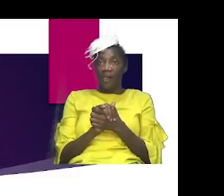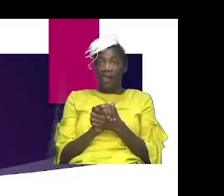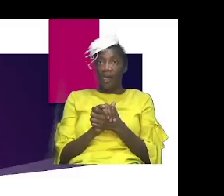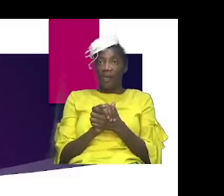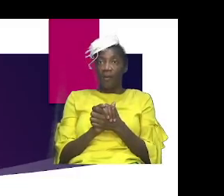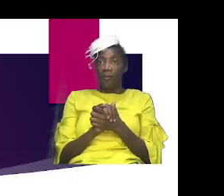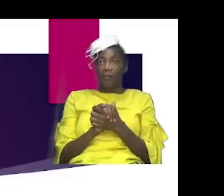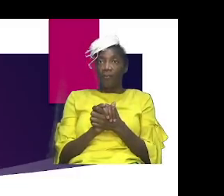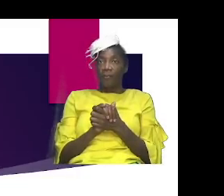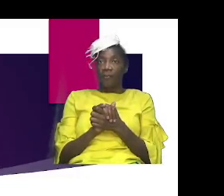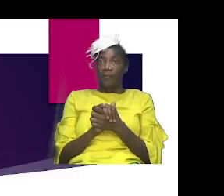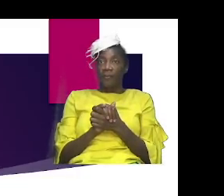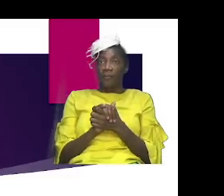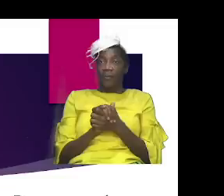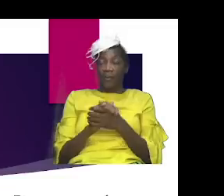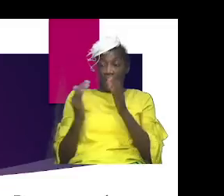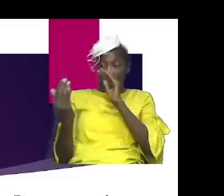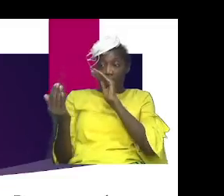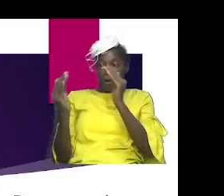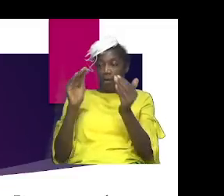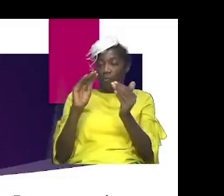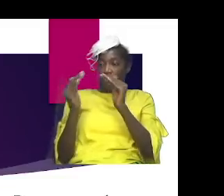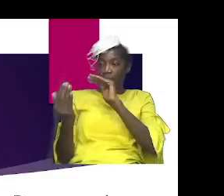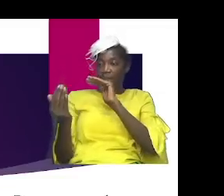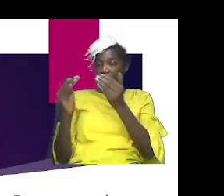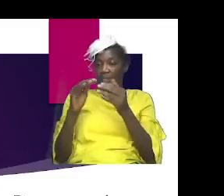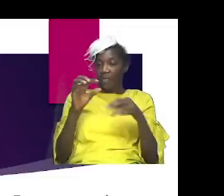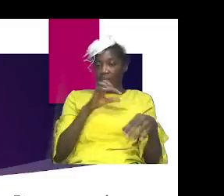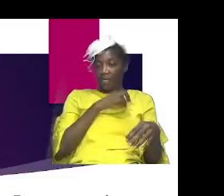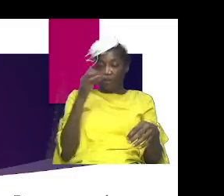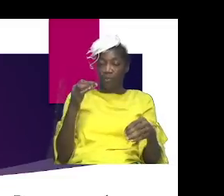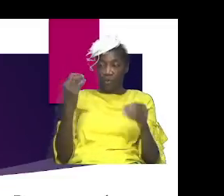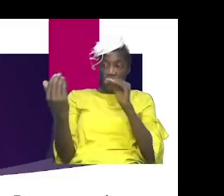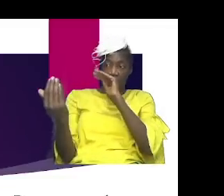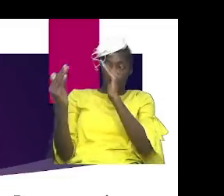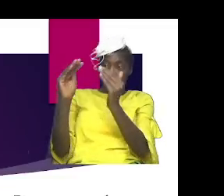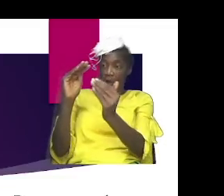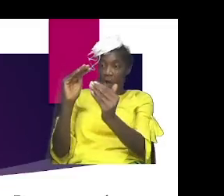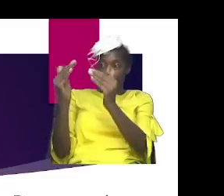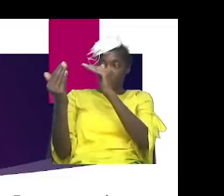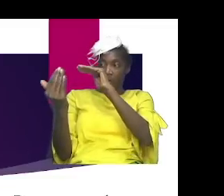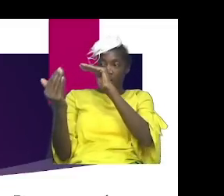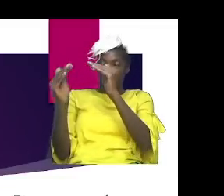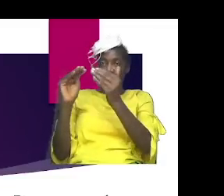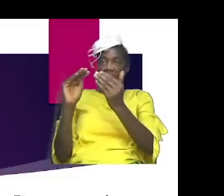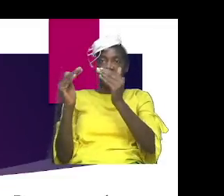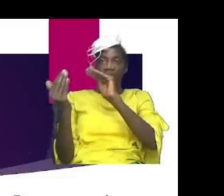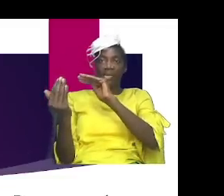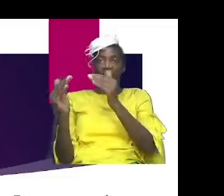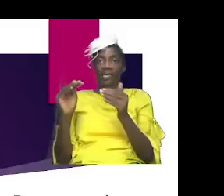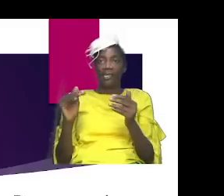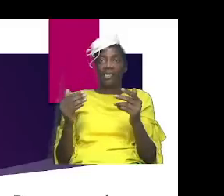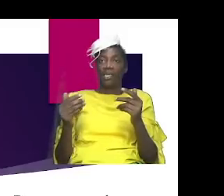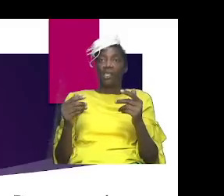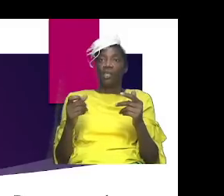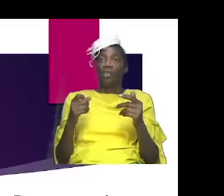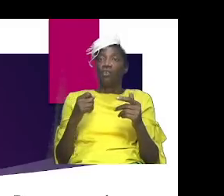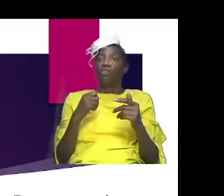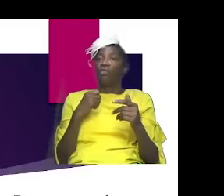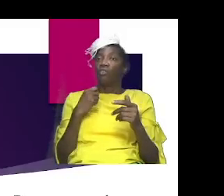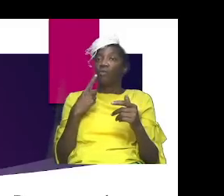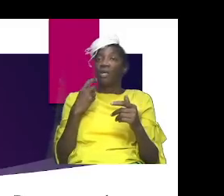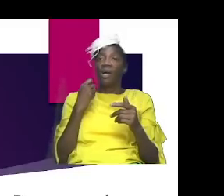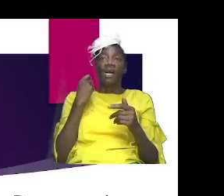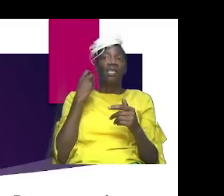spiritual contest. But that is exactly what it is. And so Paul did all of that. Yes. So that we can understand that we are in a